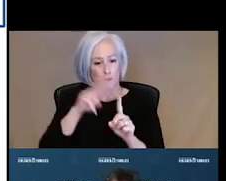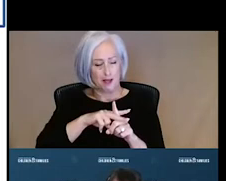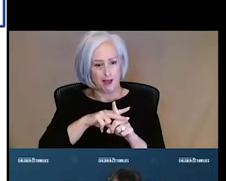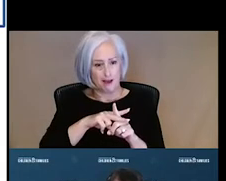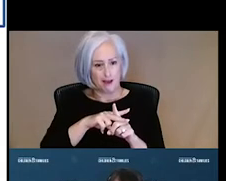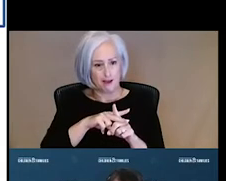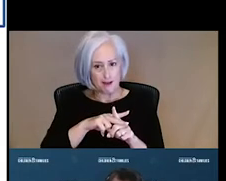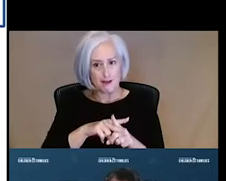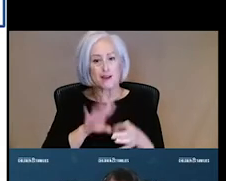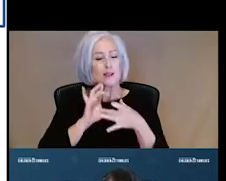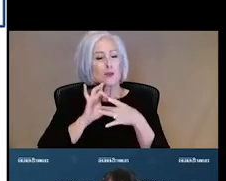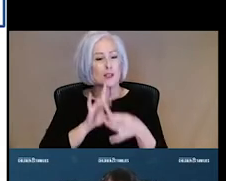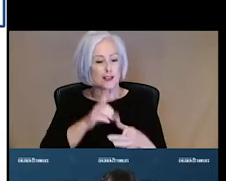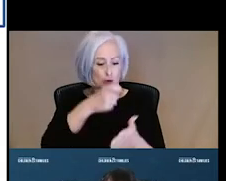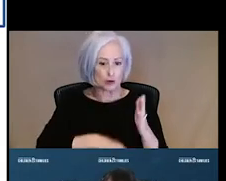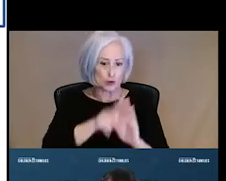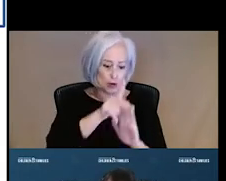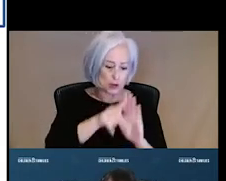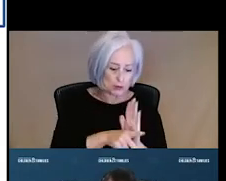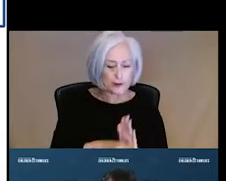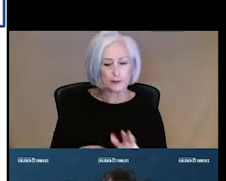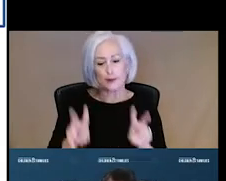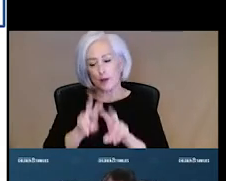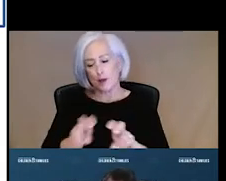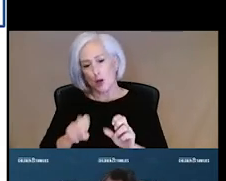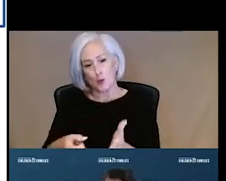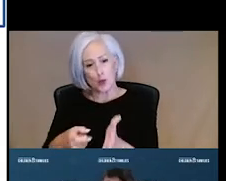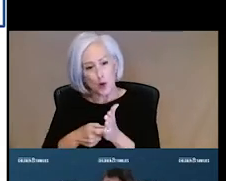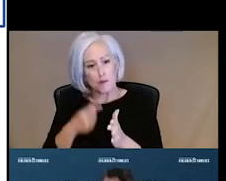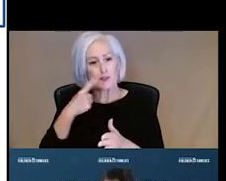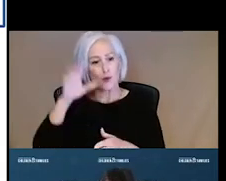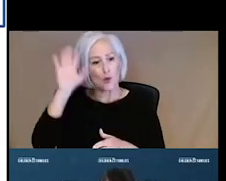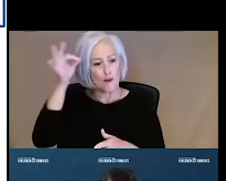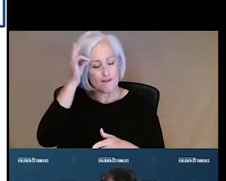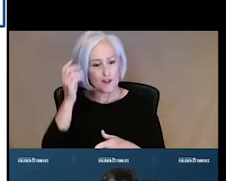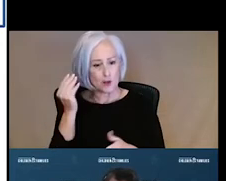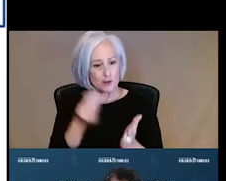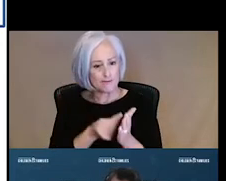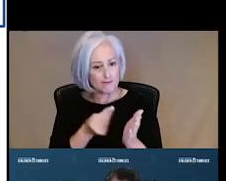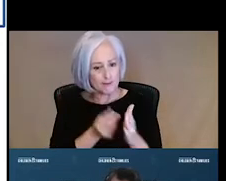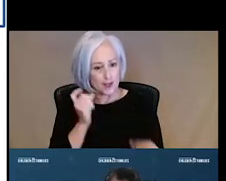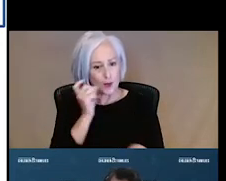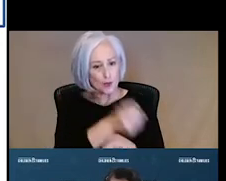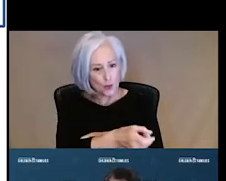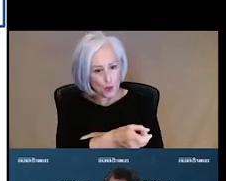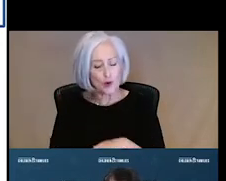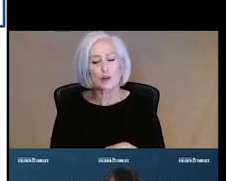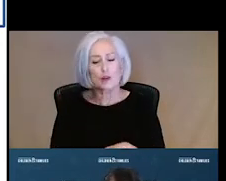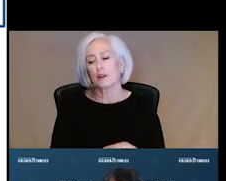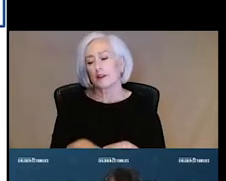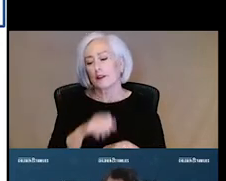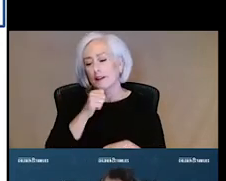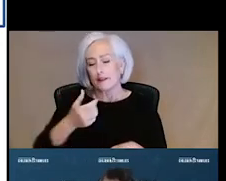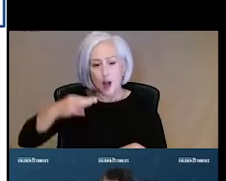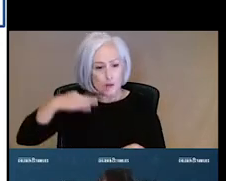around cost principles and audit requirements for federal awards and non-federal entities such as nonprofit organizations